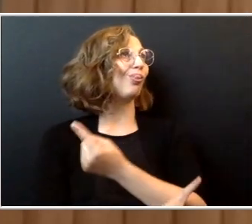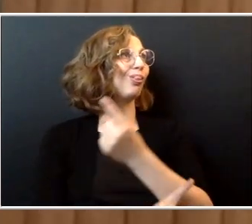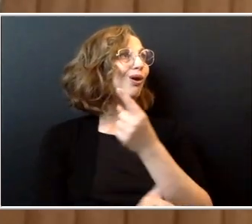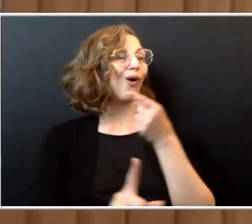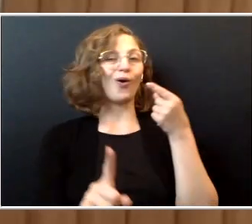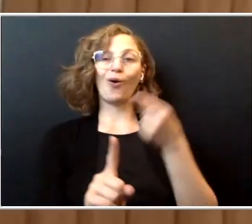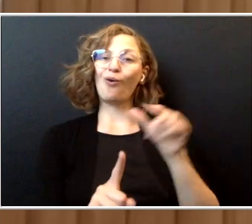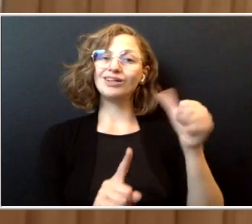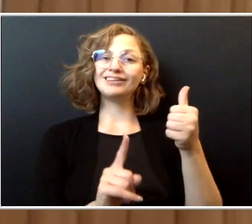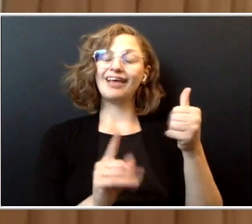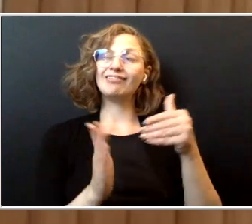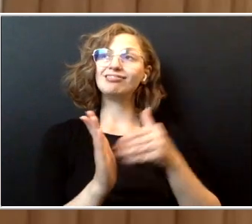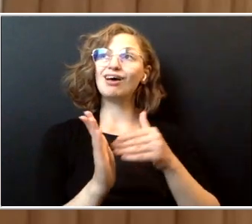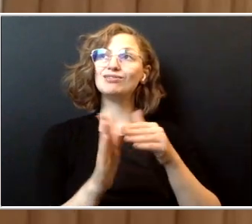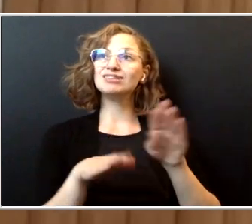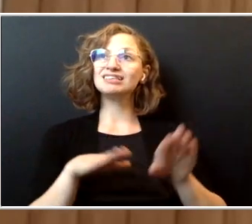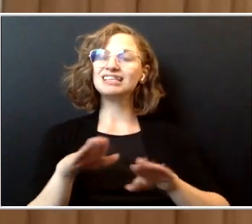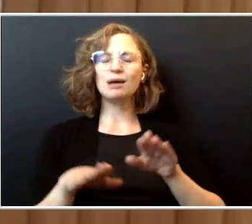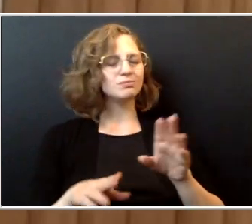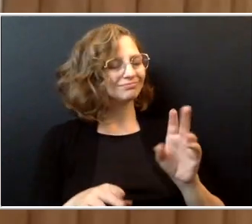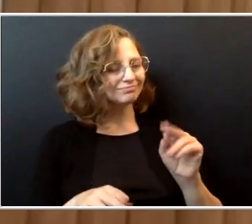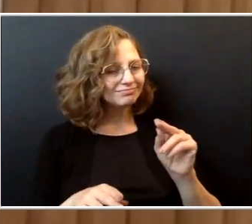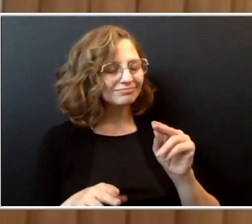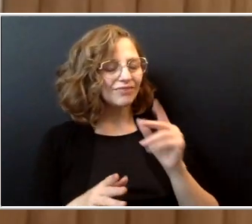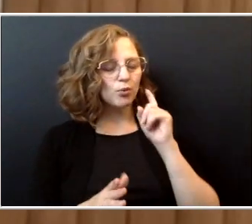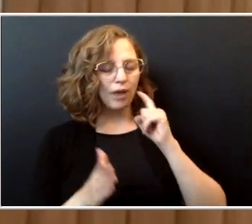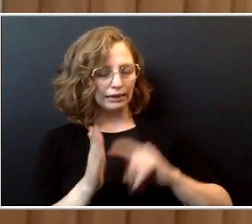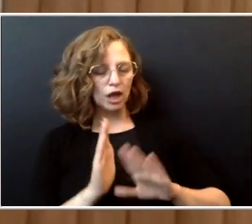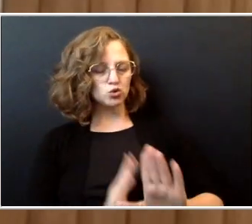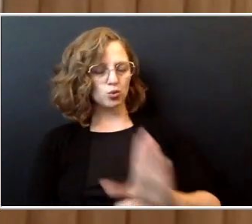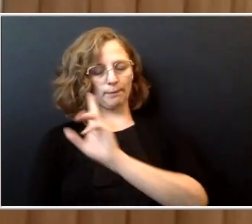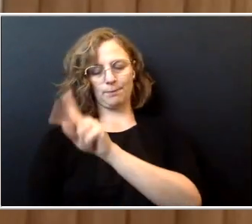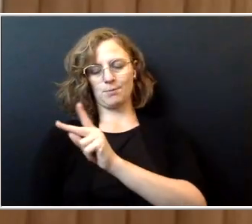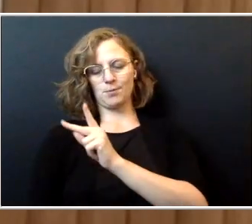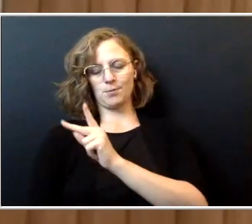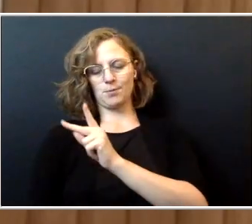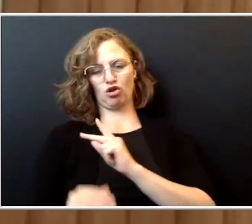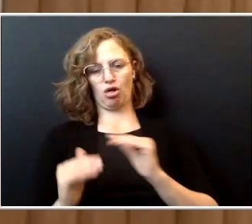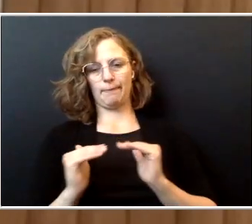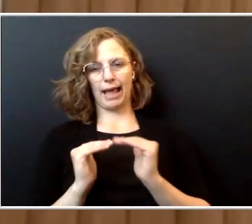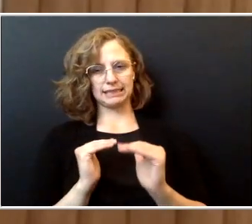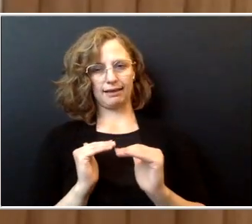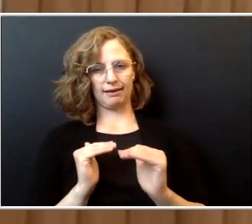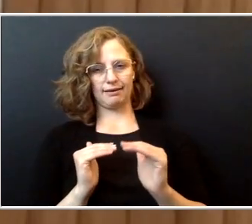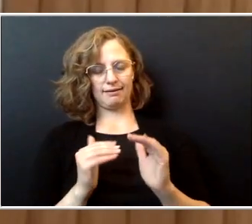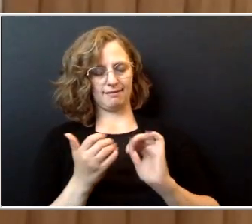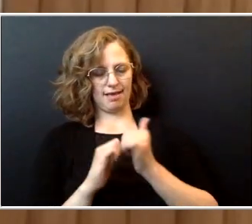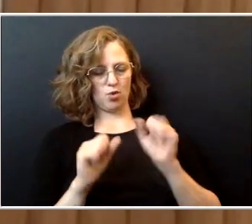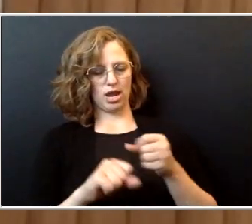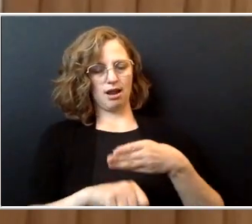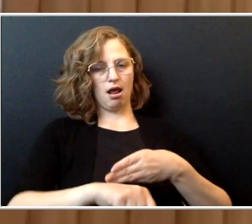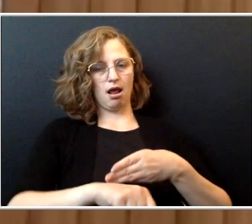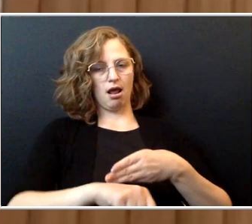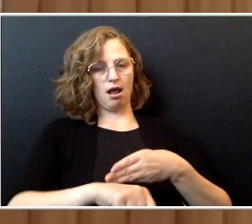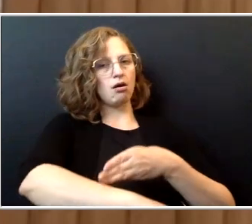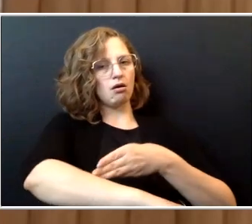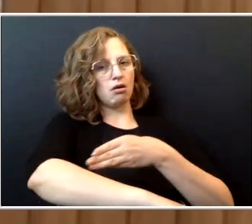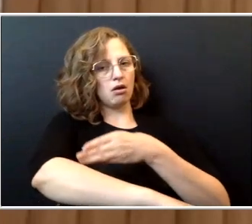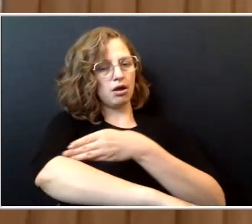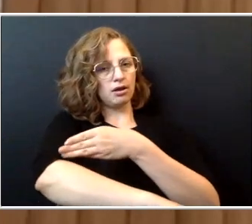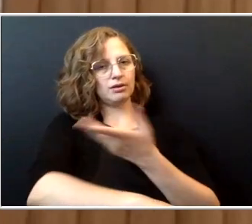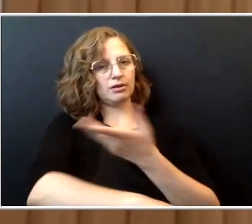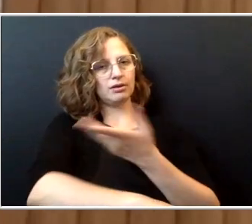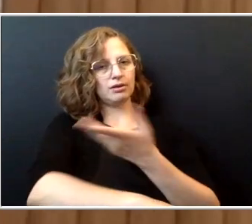my personal baseline? How can I gradually improve from there? And making sure that you're tracking with things that are relevant to